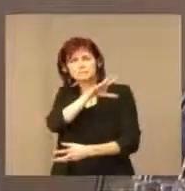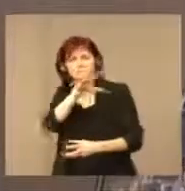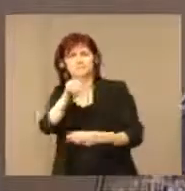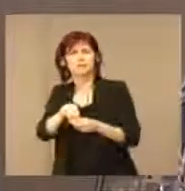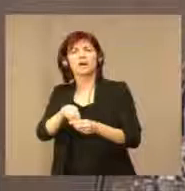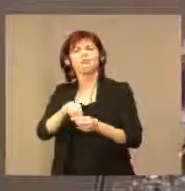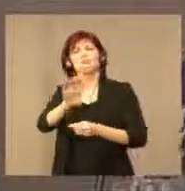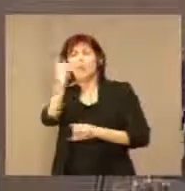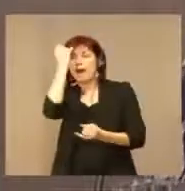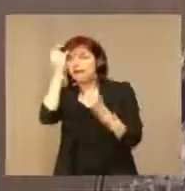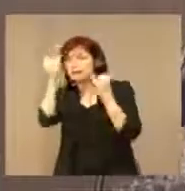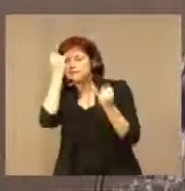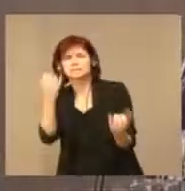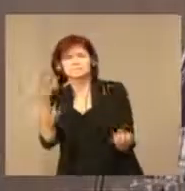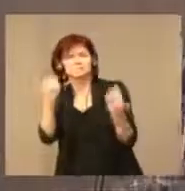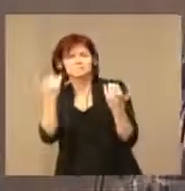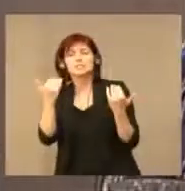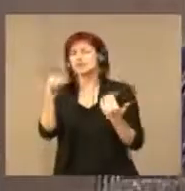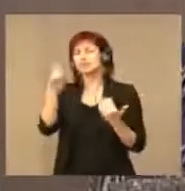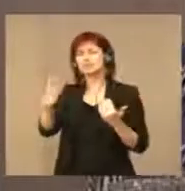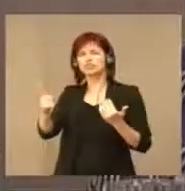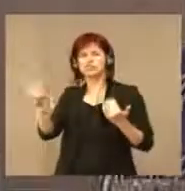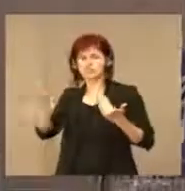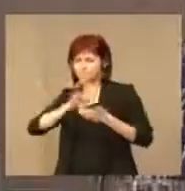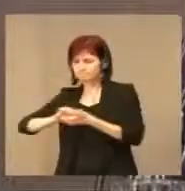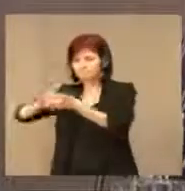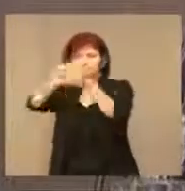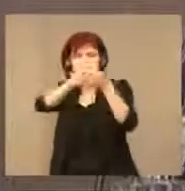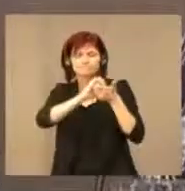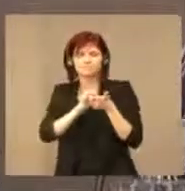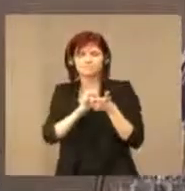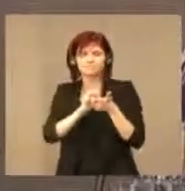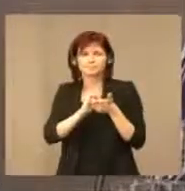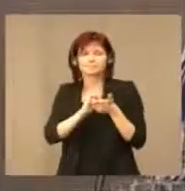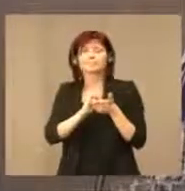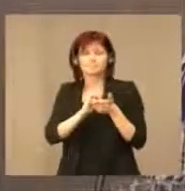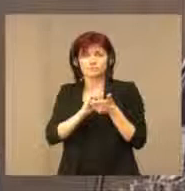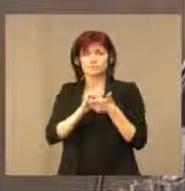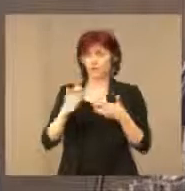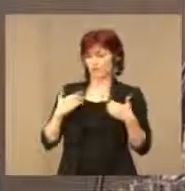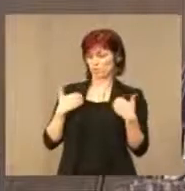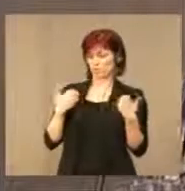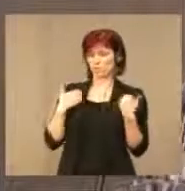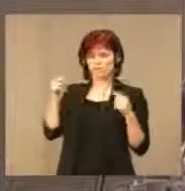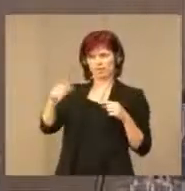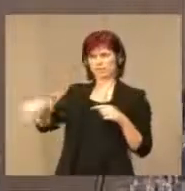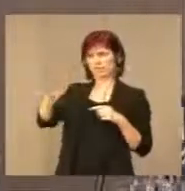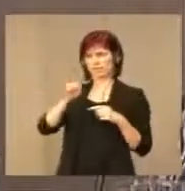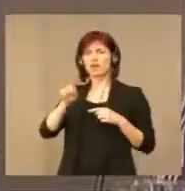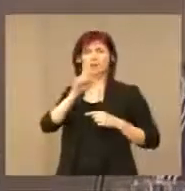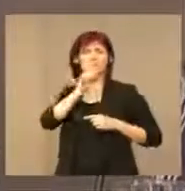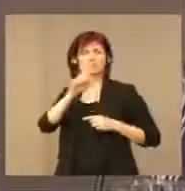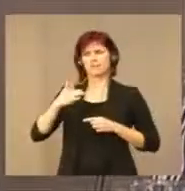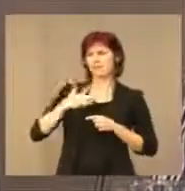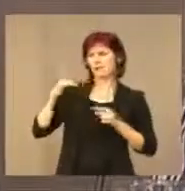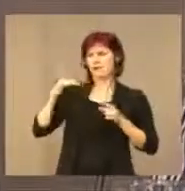up their ideas and to collaborate on those ideas, because I think they're the ones that are really moving the yardsticks. They're